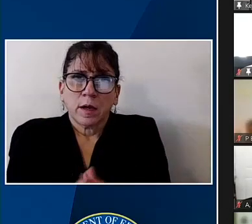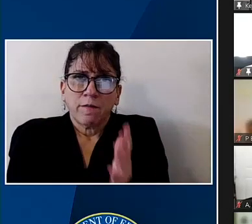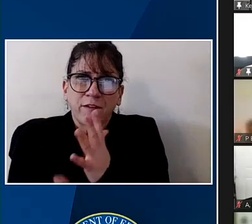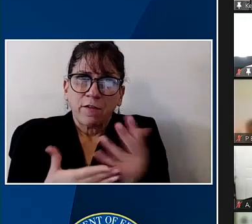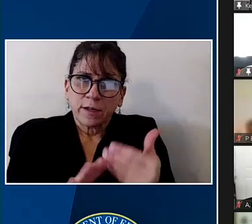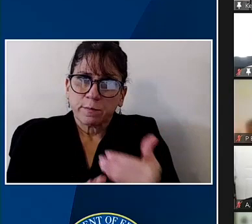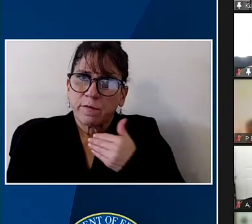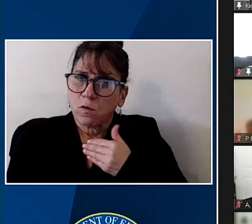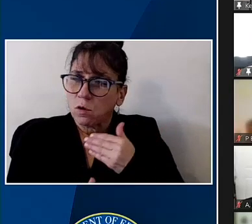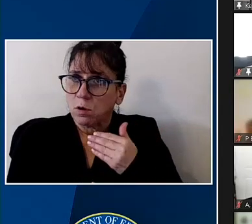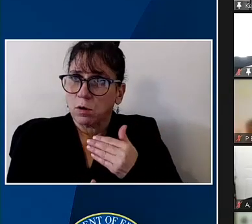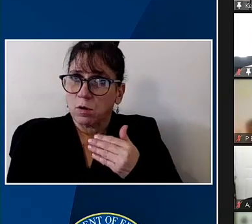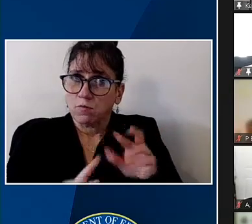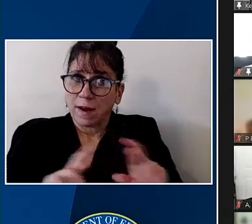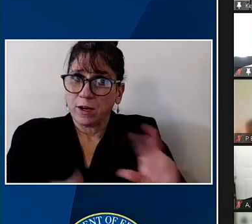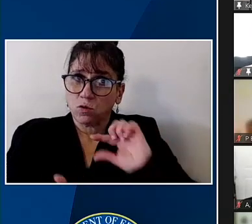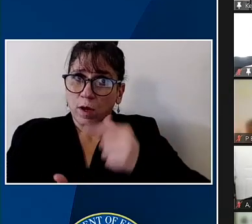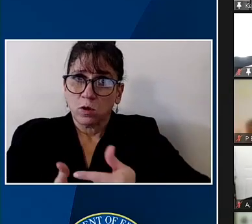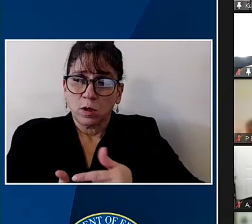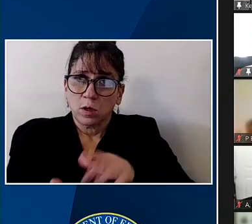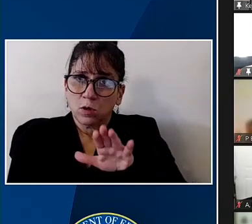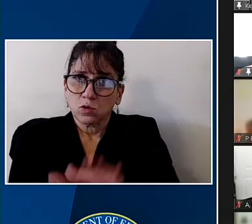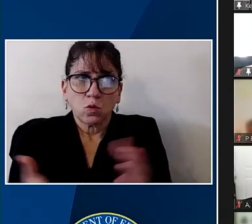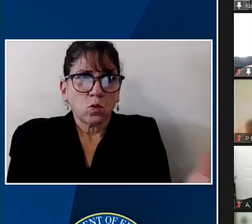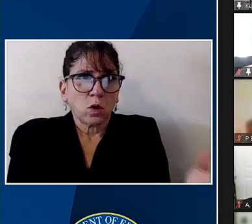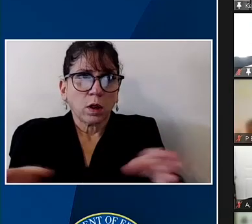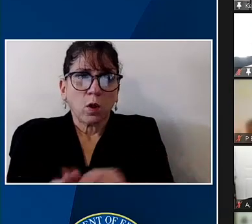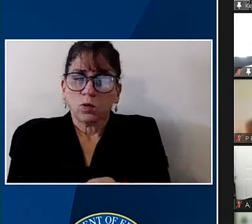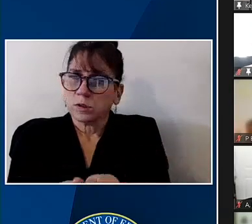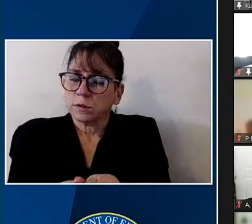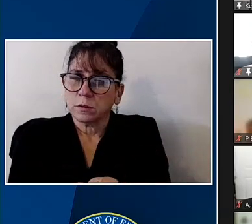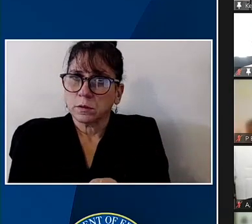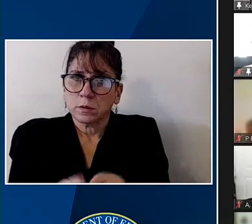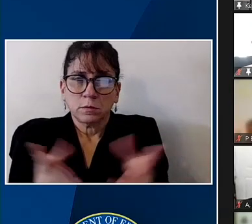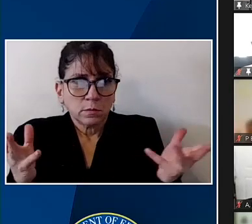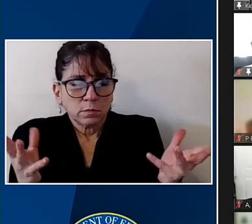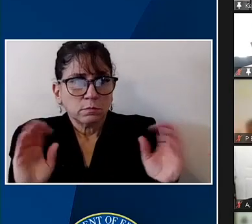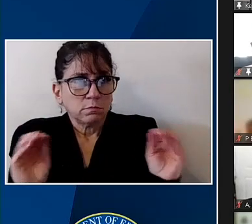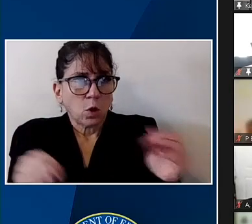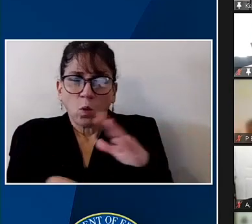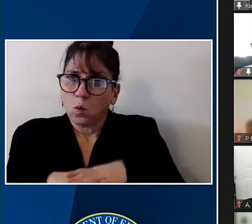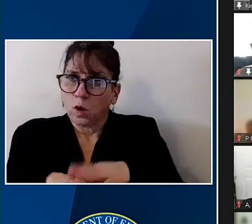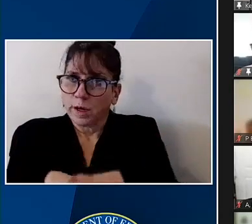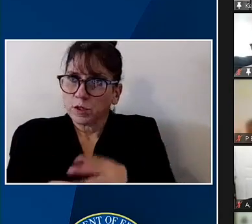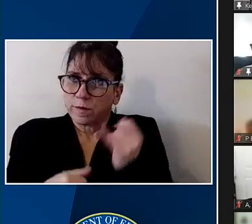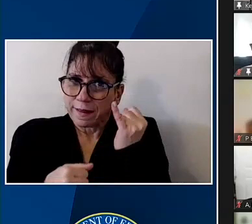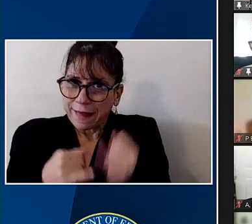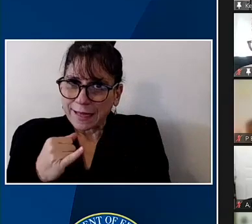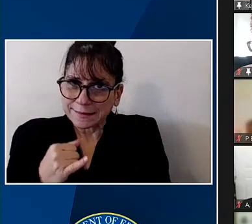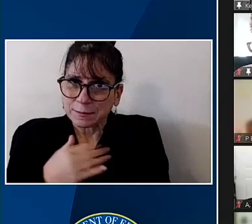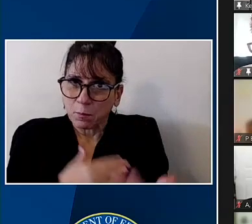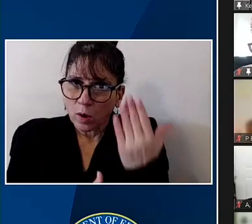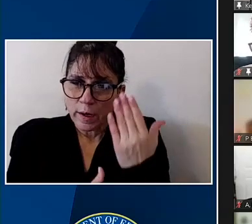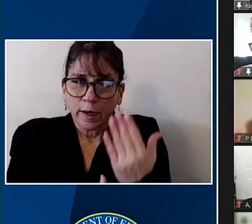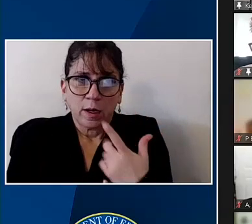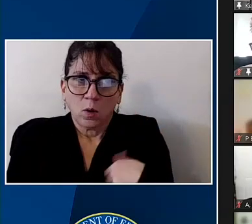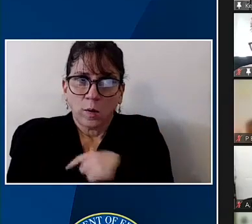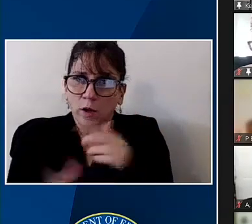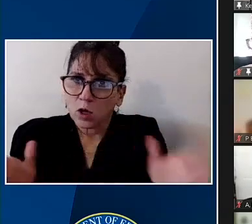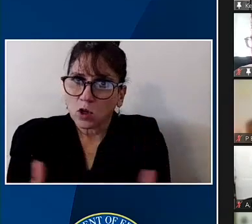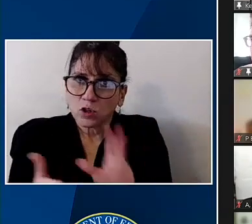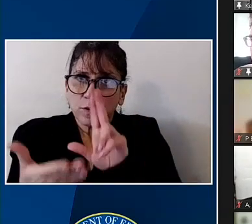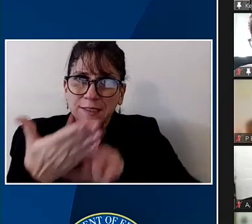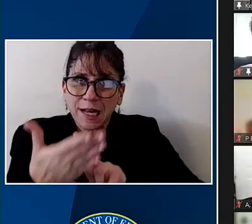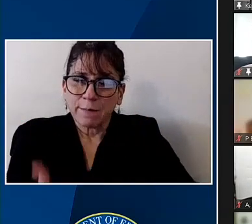before I was set to graduate, the school abruptly closed. We had no warning up until the last moment. We were being encouraged to sign up